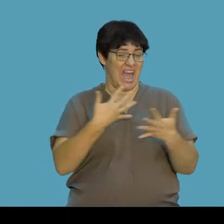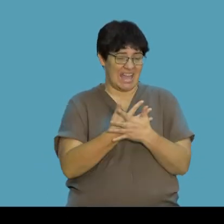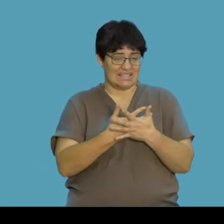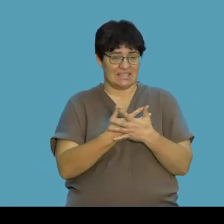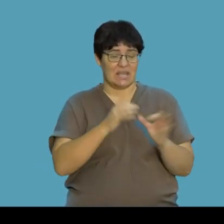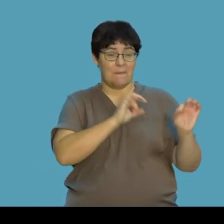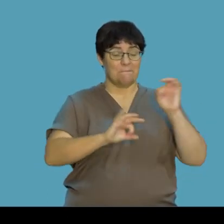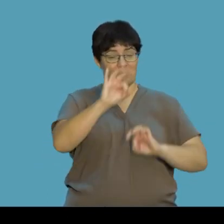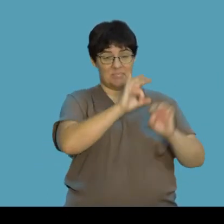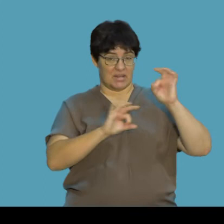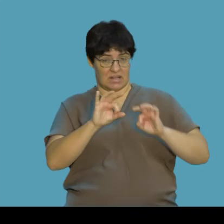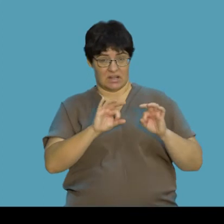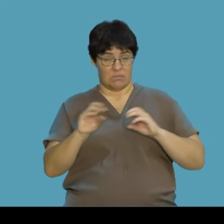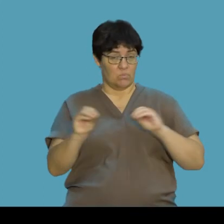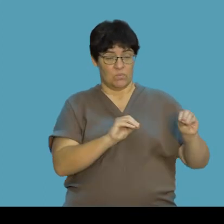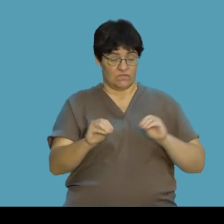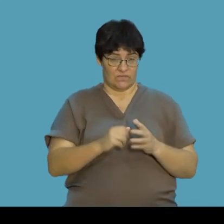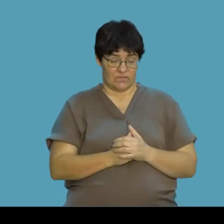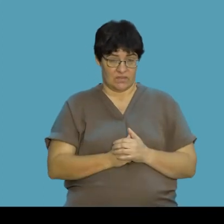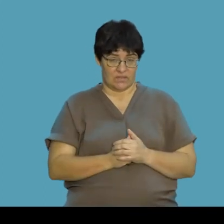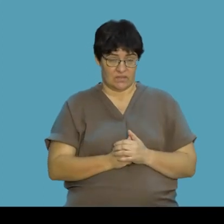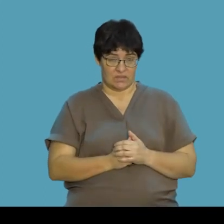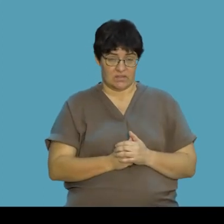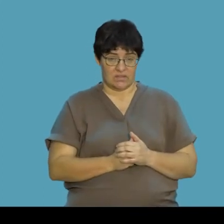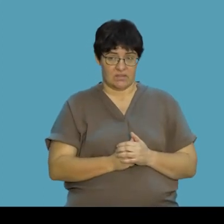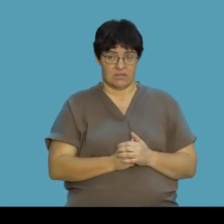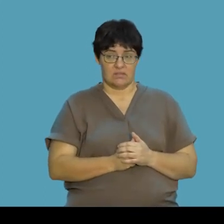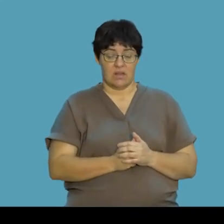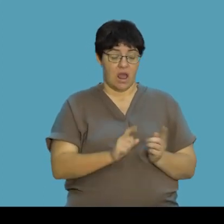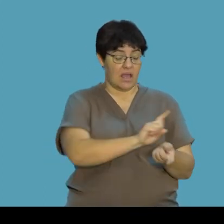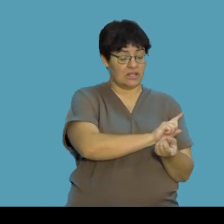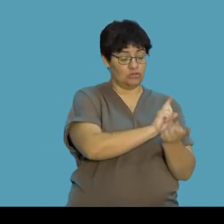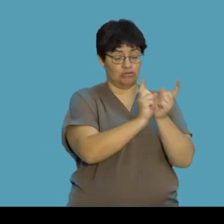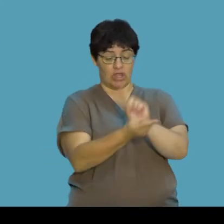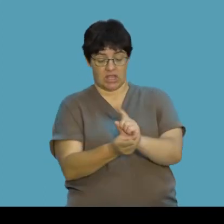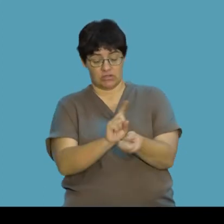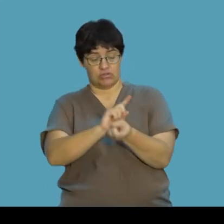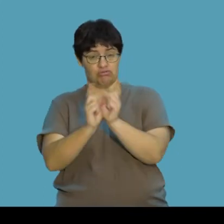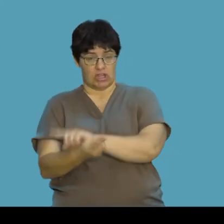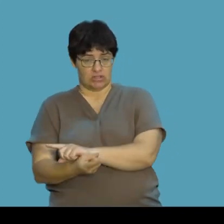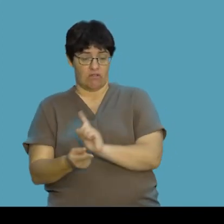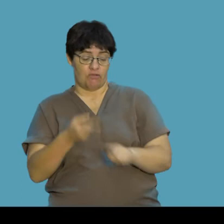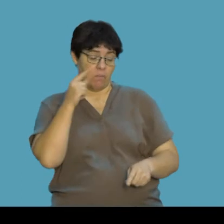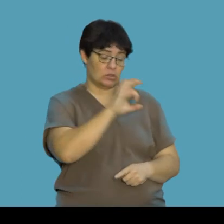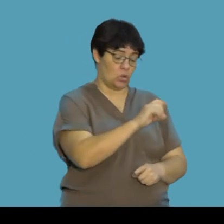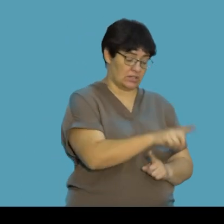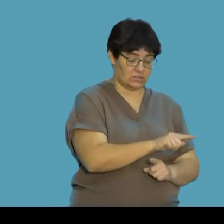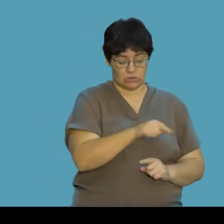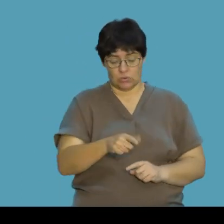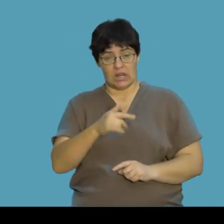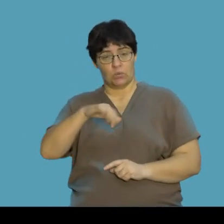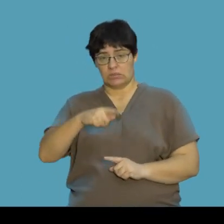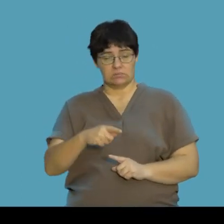particles are moving. So when a phase change occurs, either from a solid to a liquid, the speed